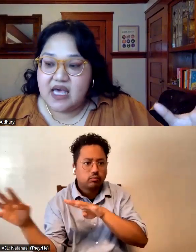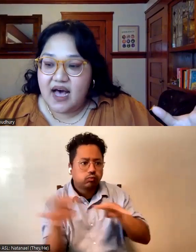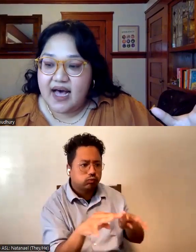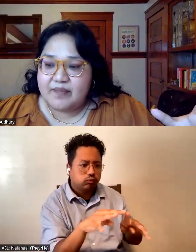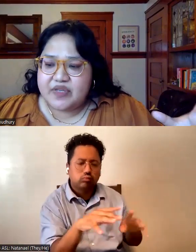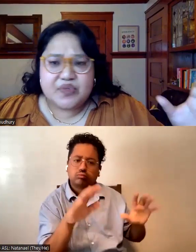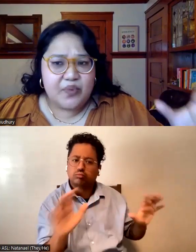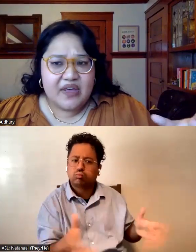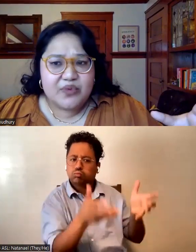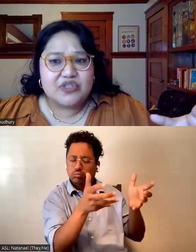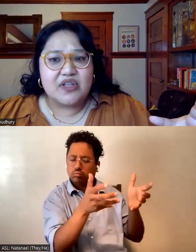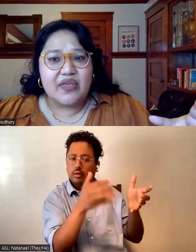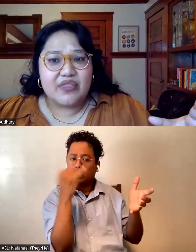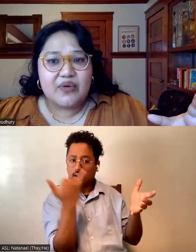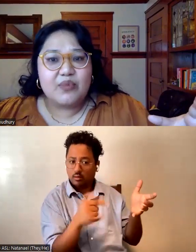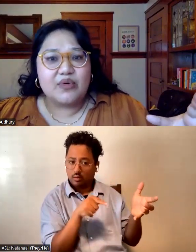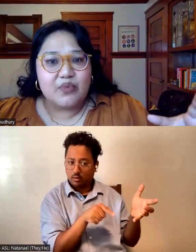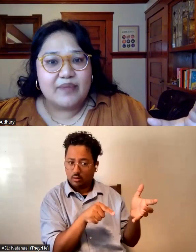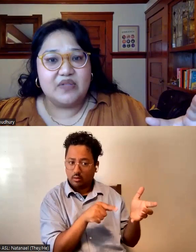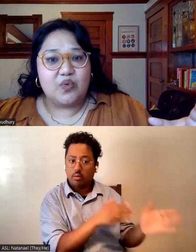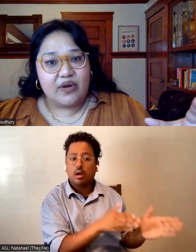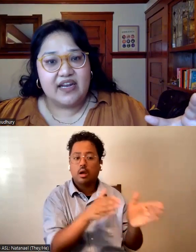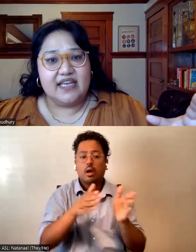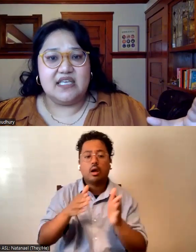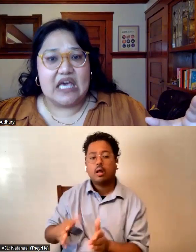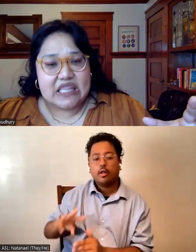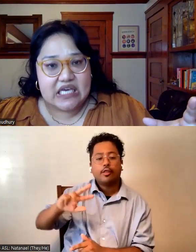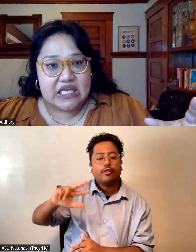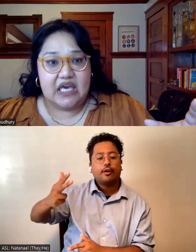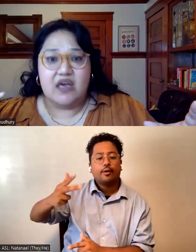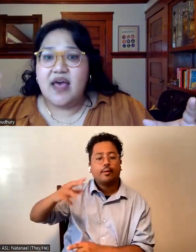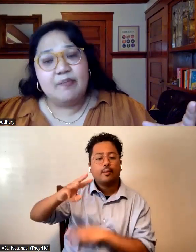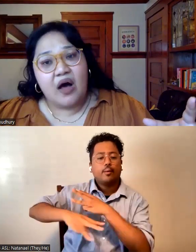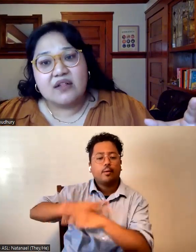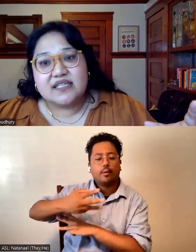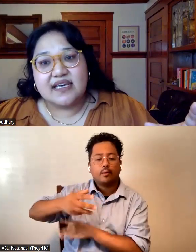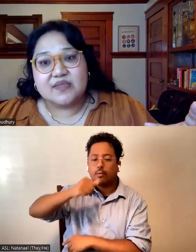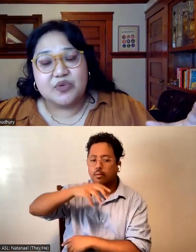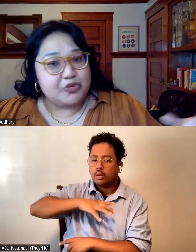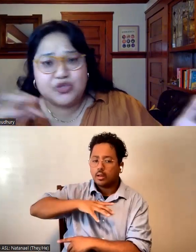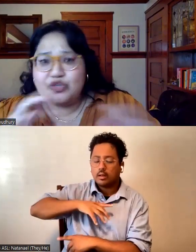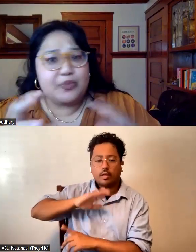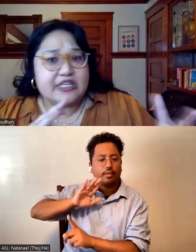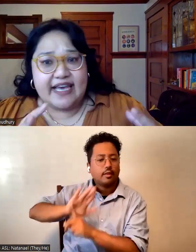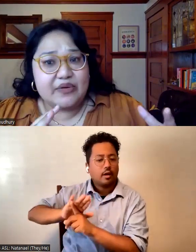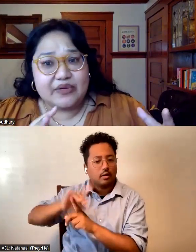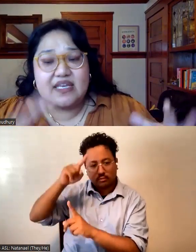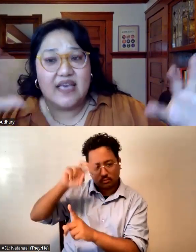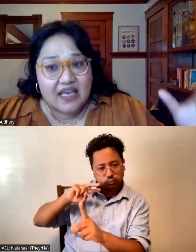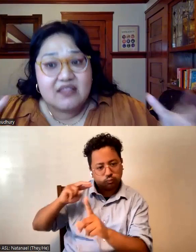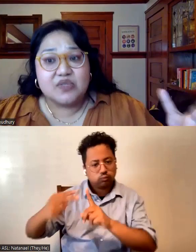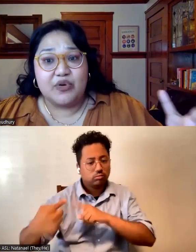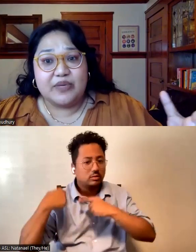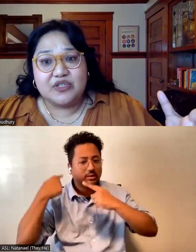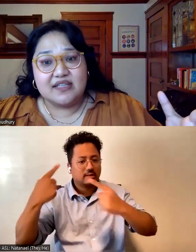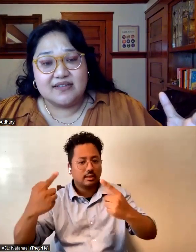Rightly. There's a way in which like third world women's organizing, thinking, and politics, which were super entangled